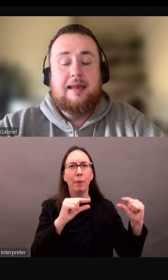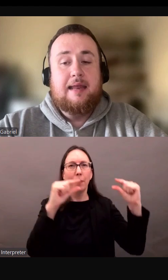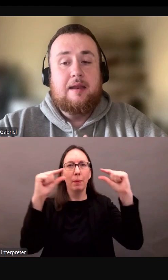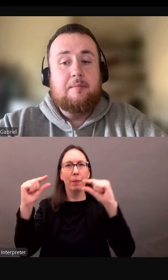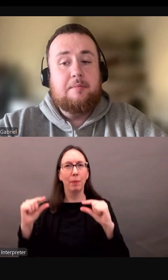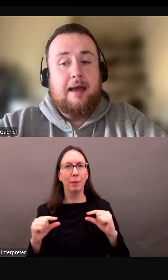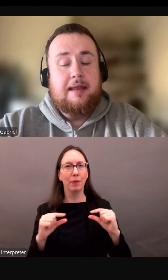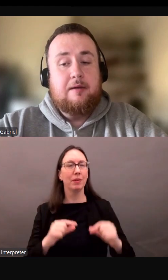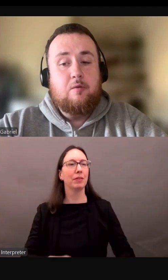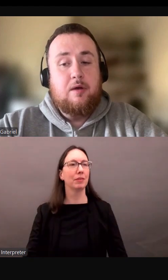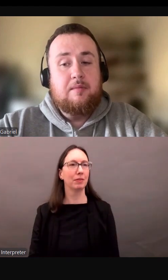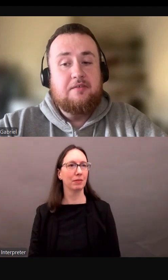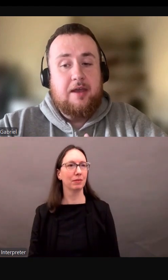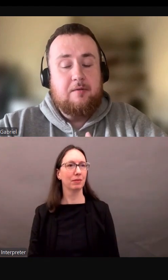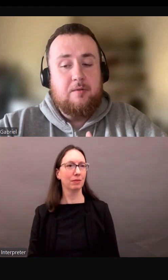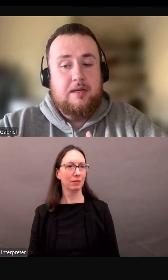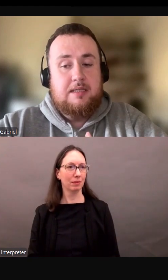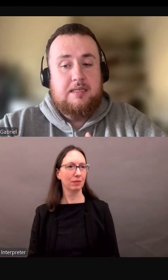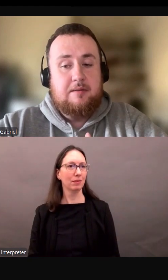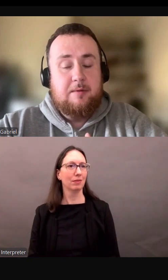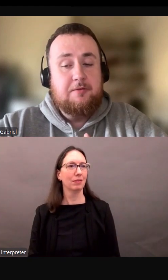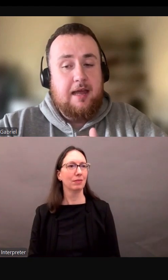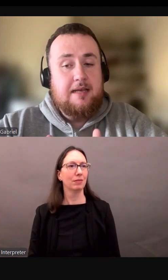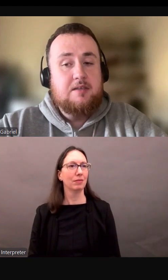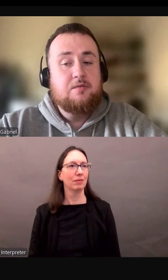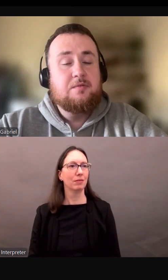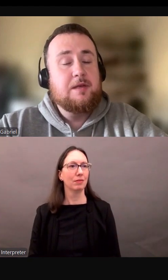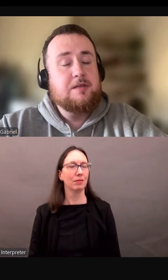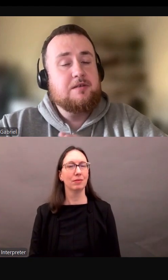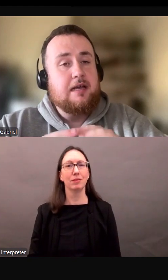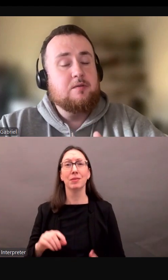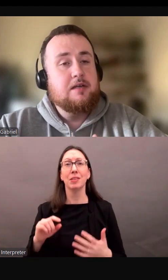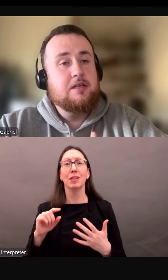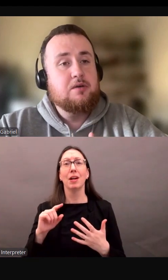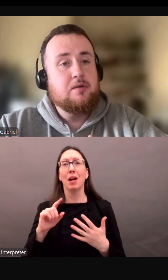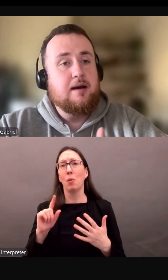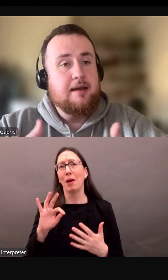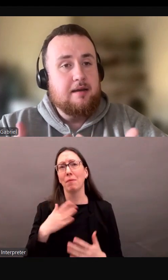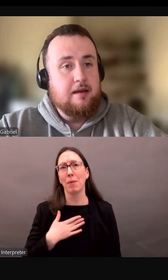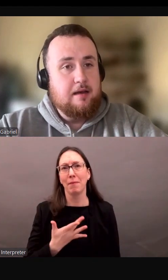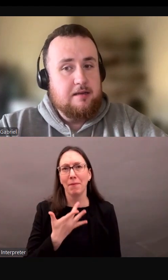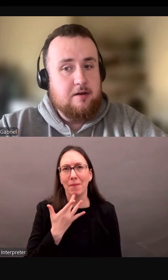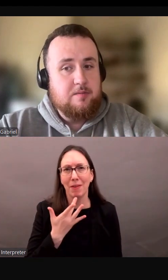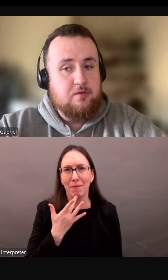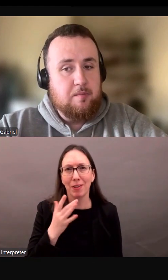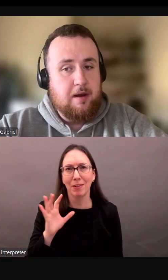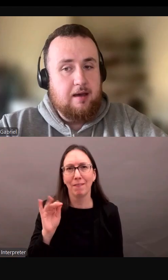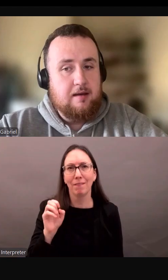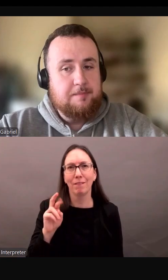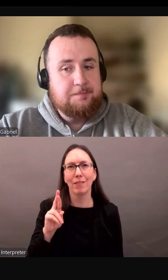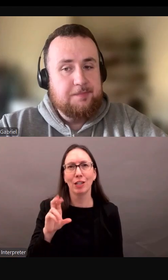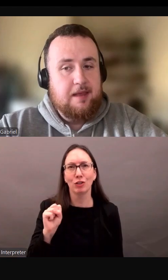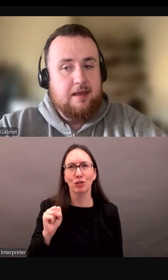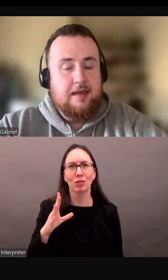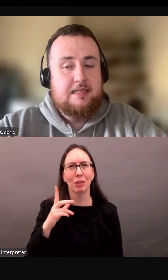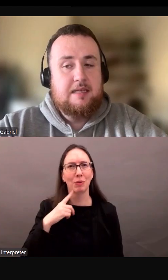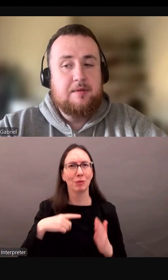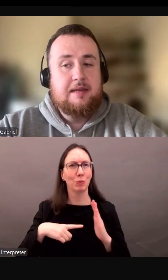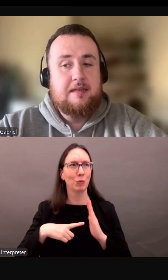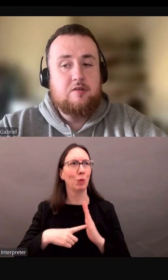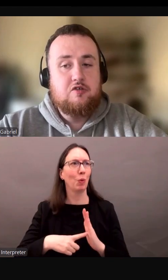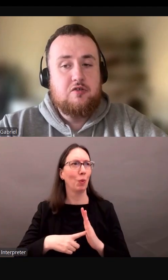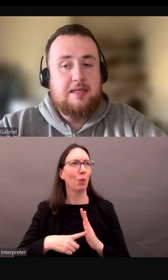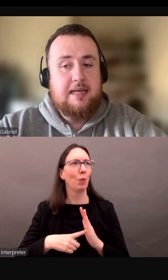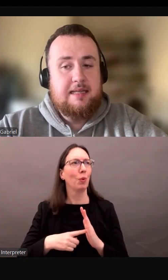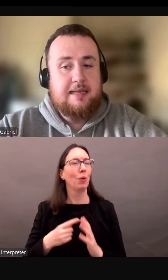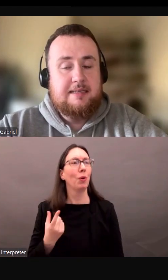And then I think one of my favorite ones, my last two features I just want to show you on terms of a blog, is the ability